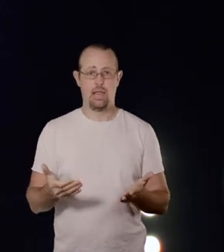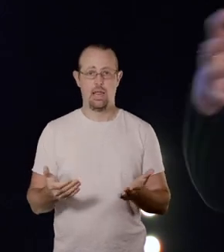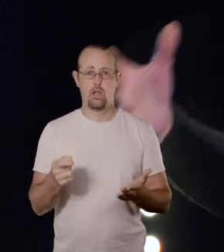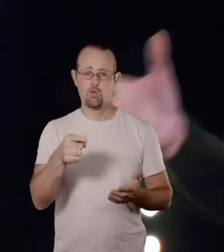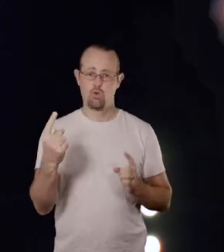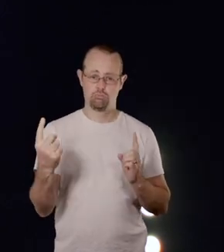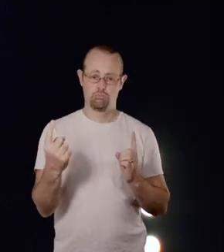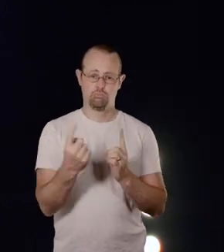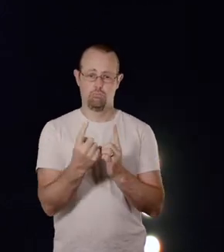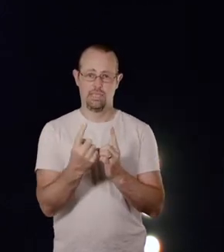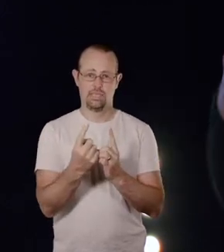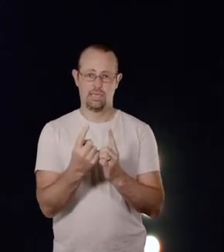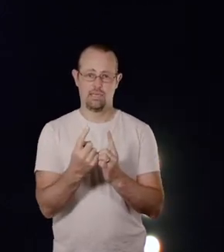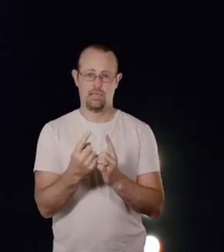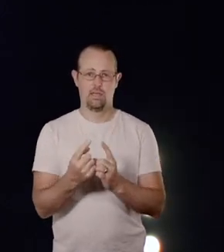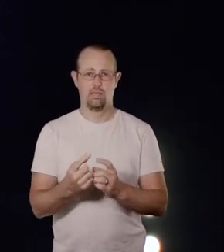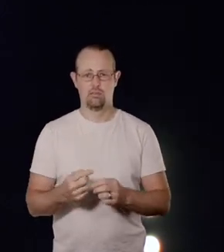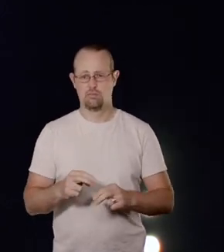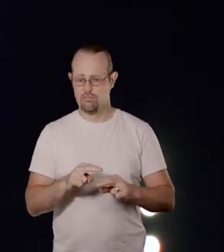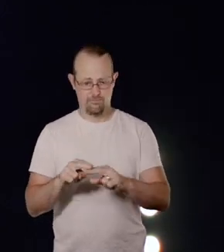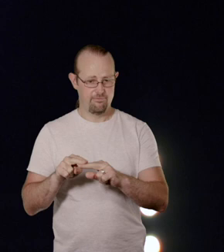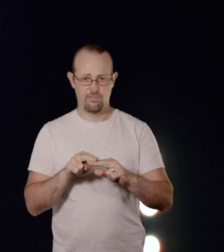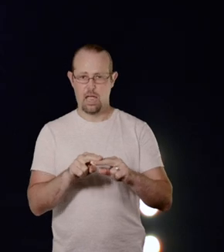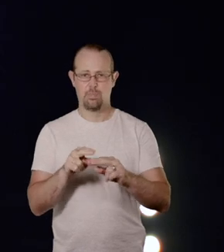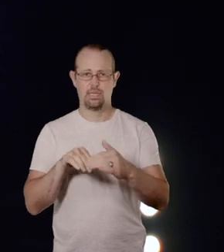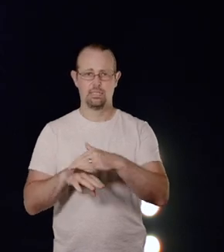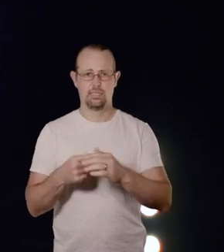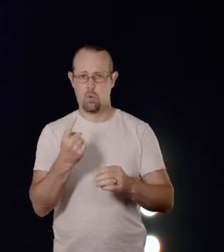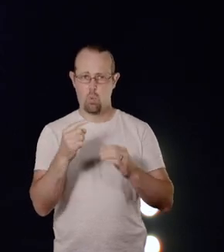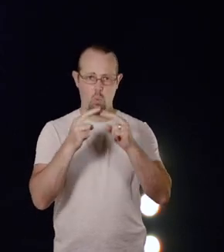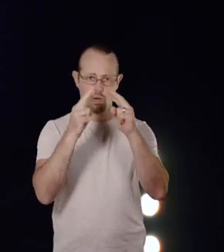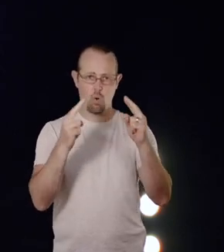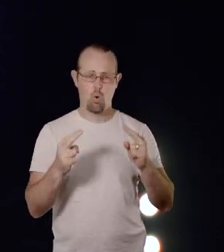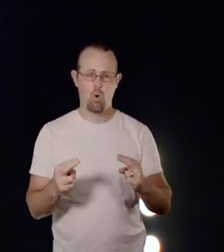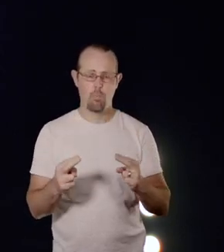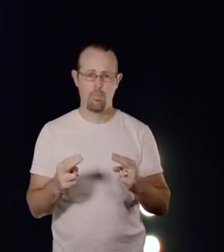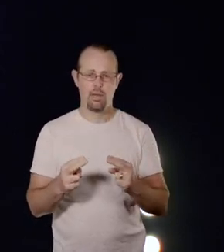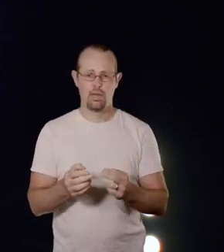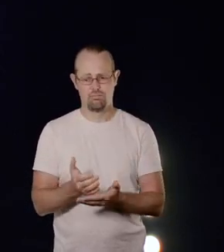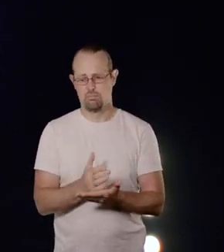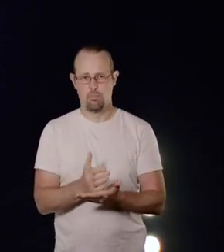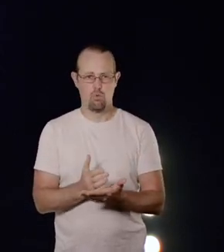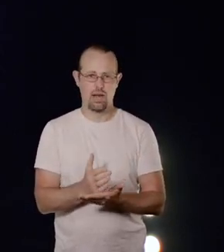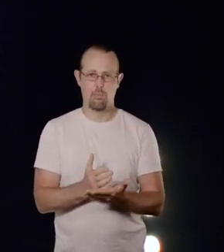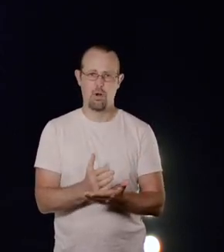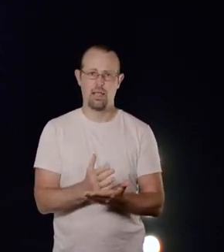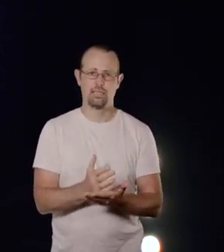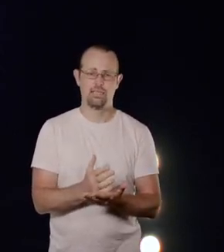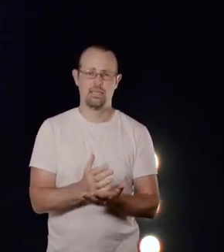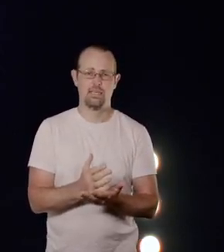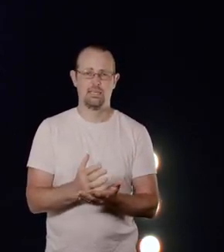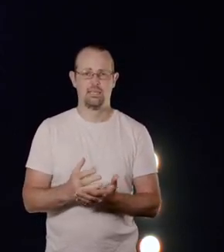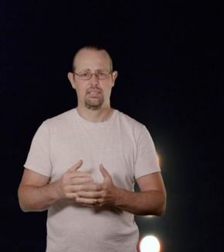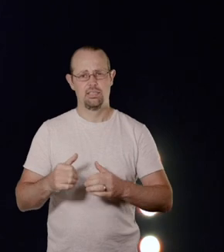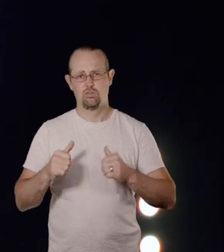one-on-one, family to family, having fellowship, breaking bread together and enjoying some company. And that is so good. And if